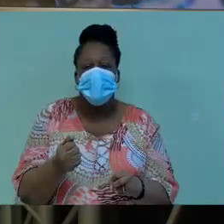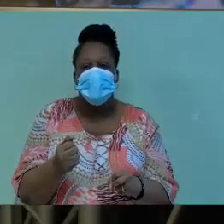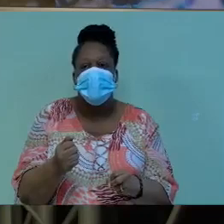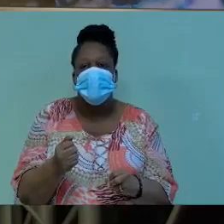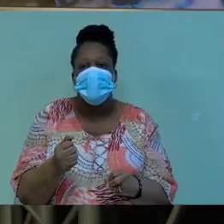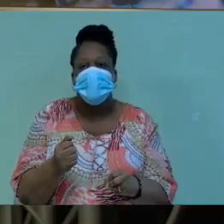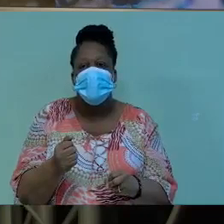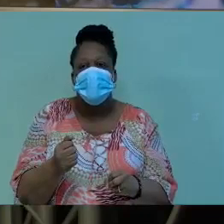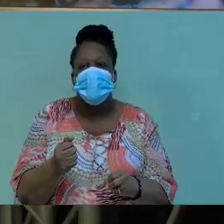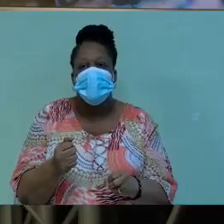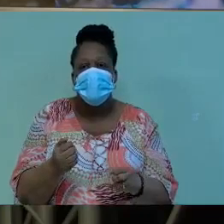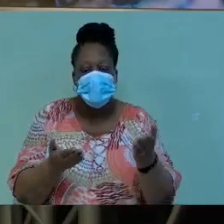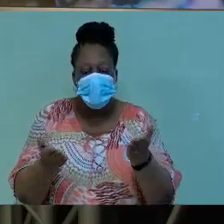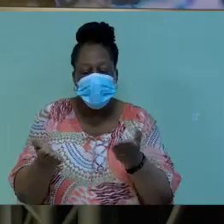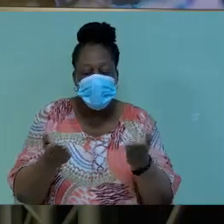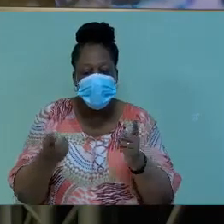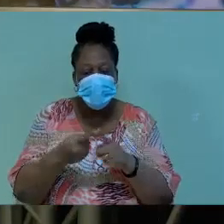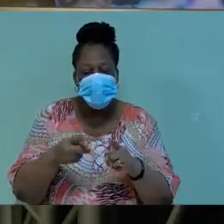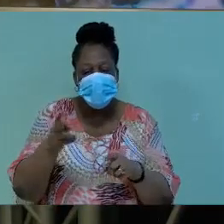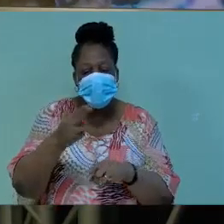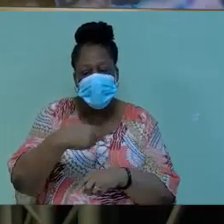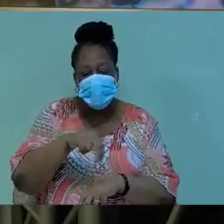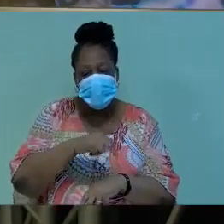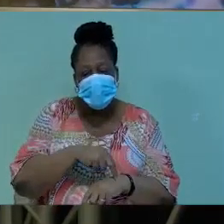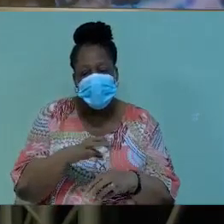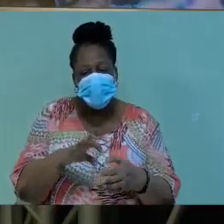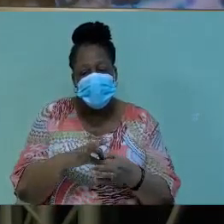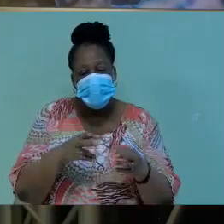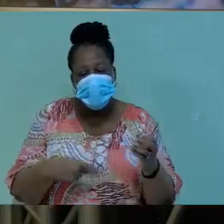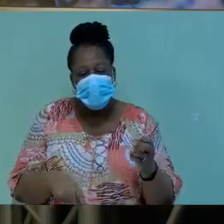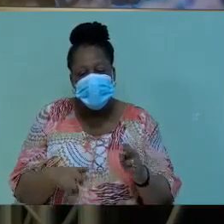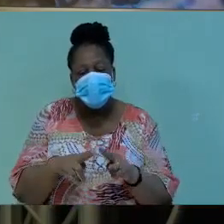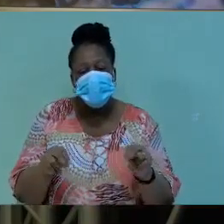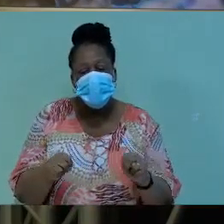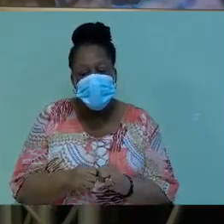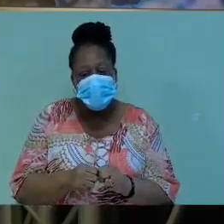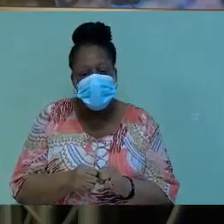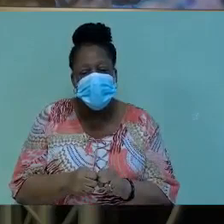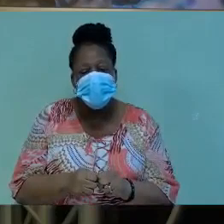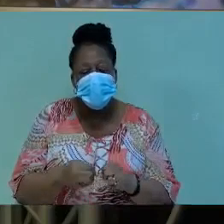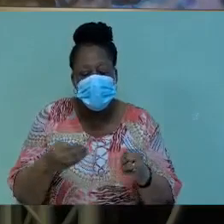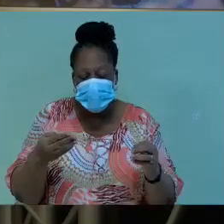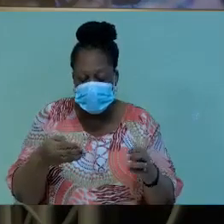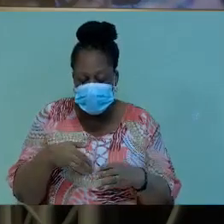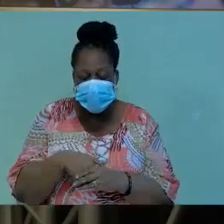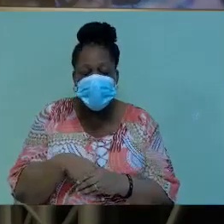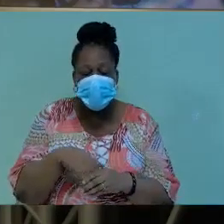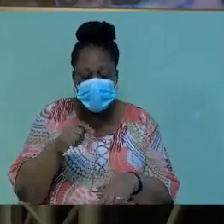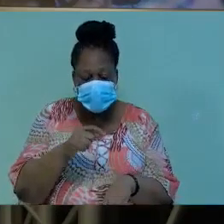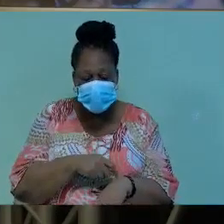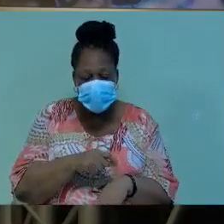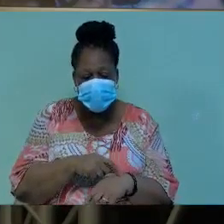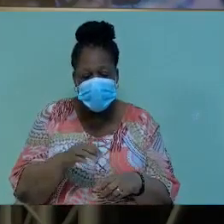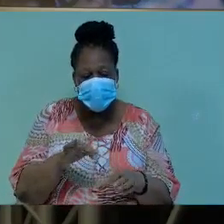responsibilities, and for their service to our nation, especially during this time of